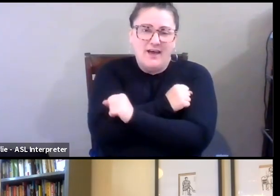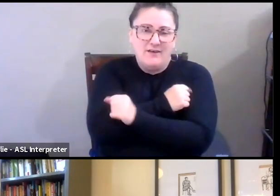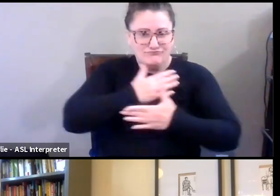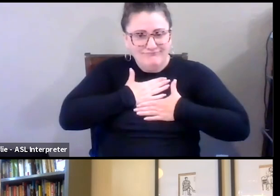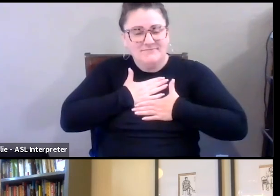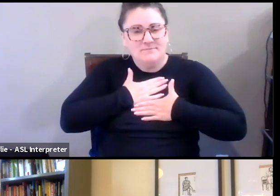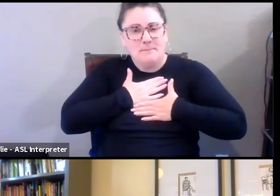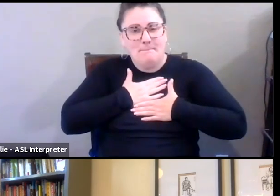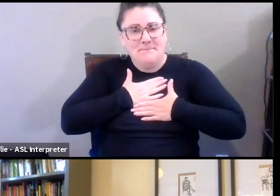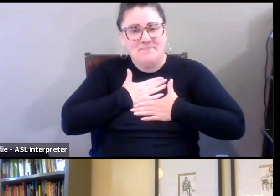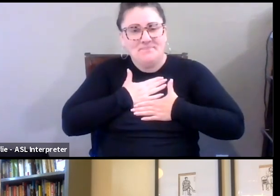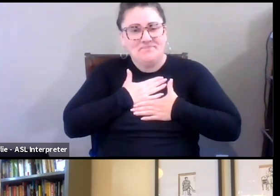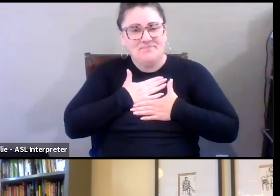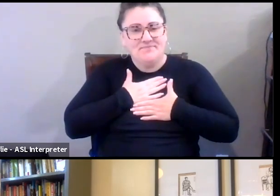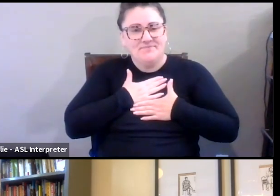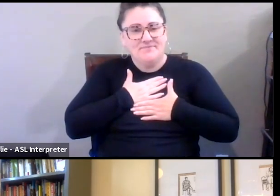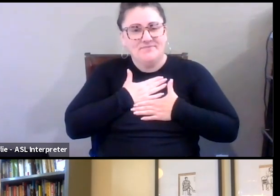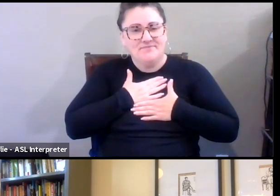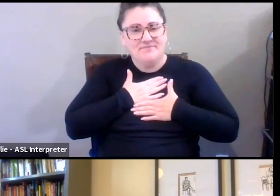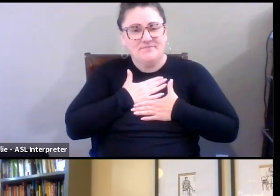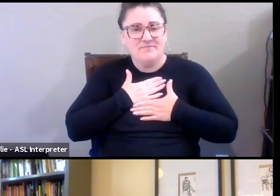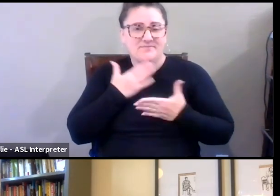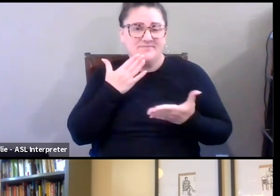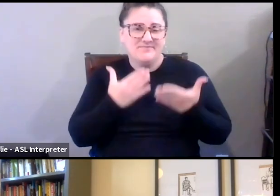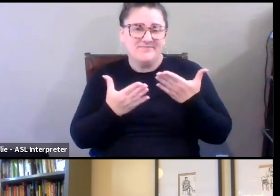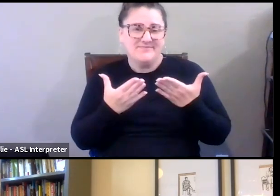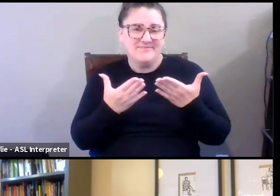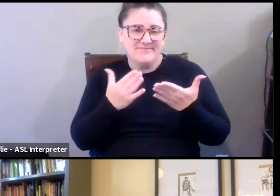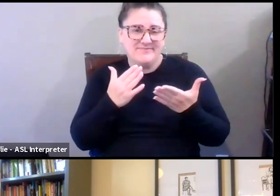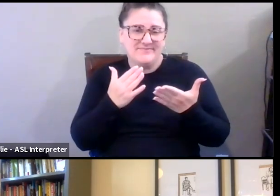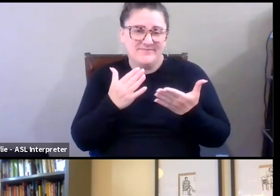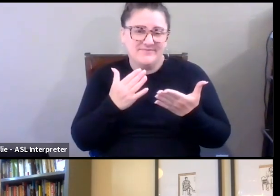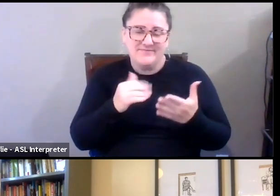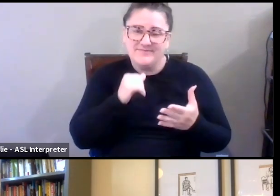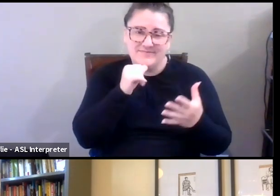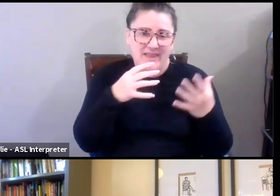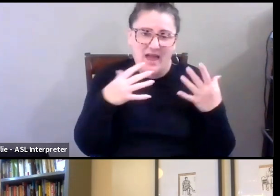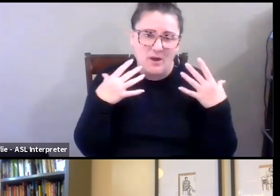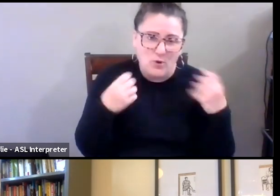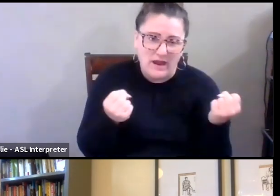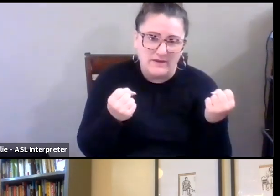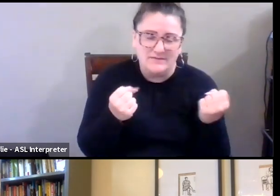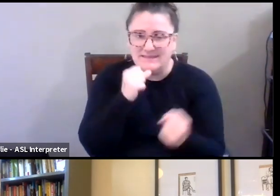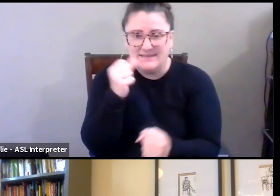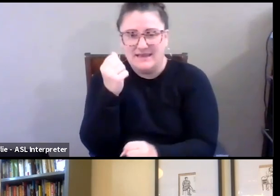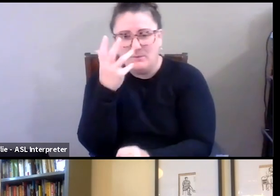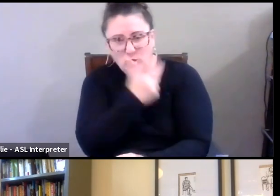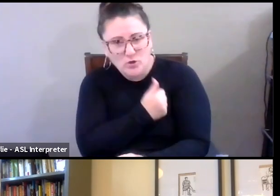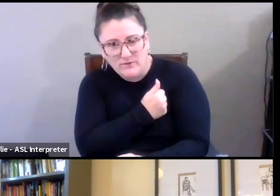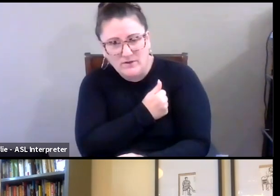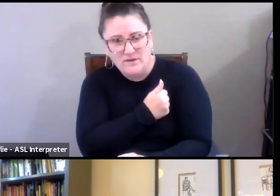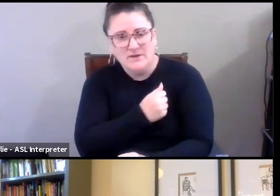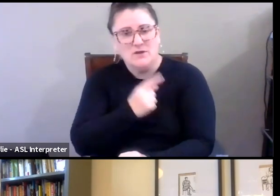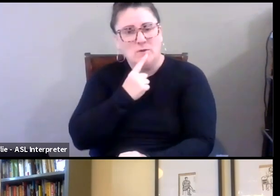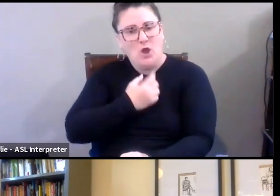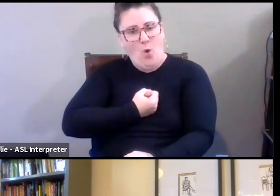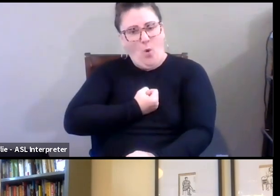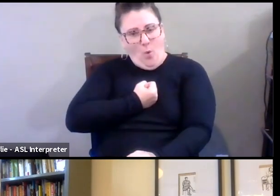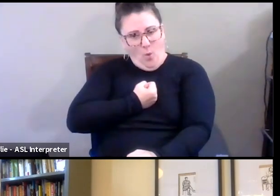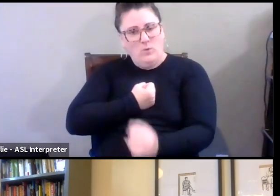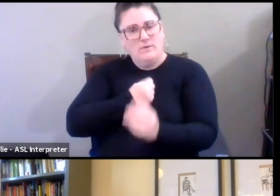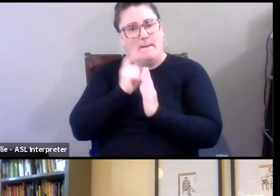even much less than beautiful, much less than brave, if you never get to kind of hold those moments